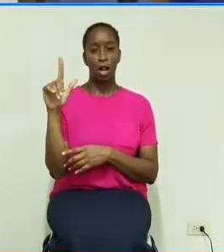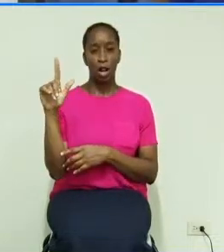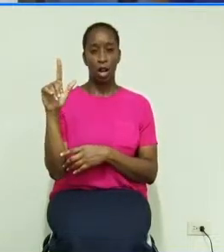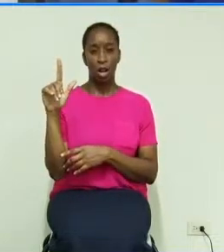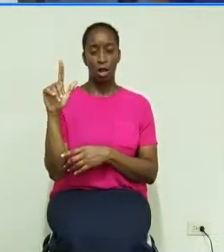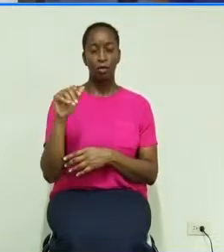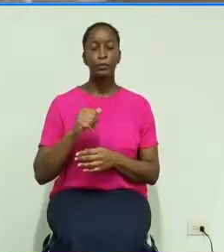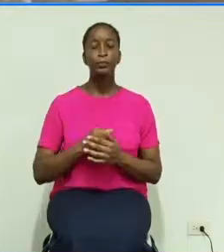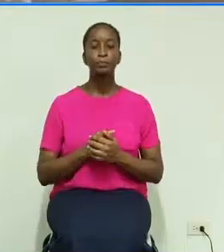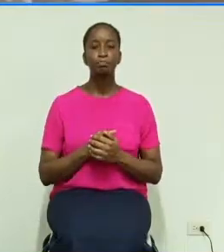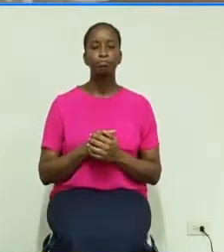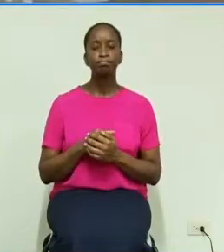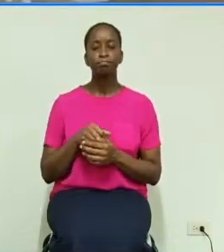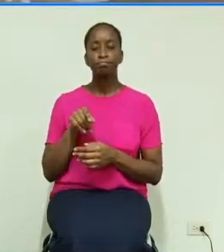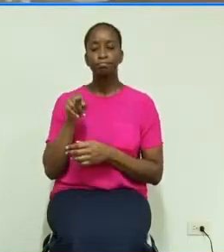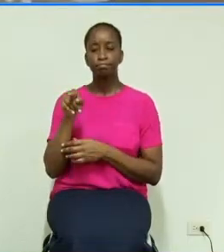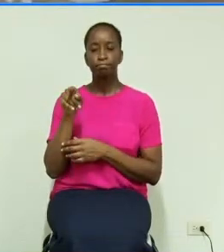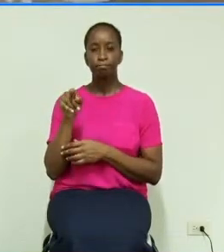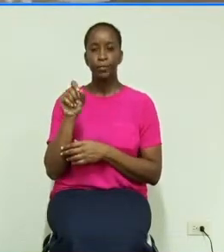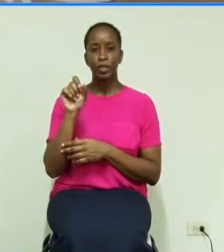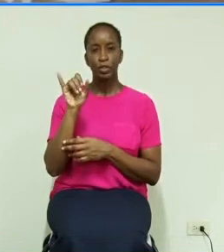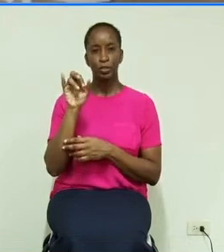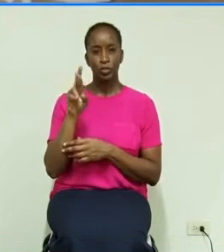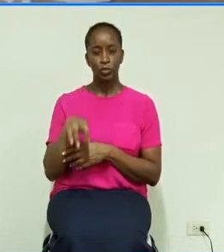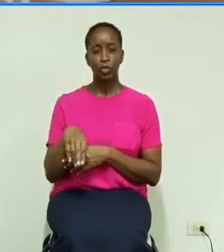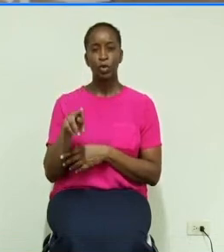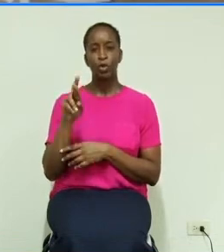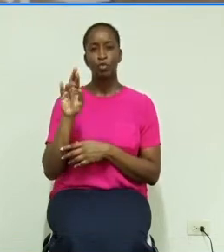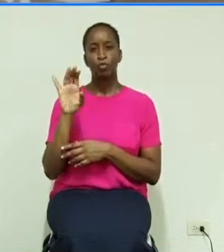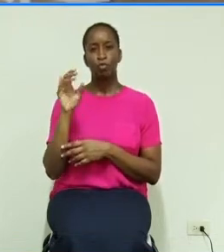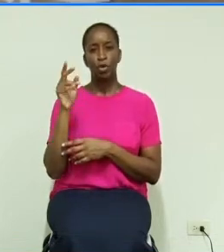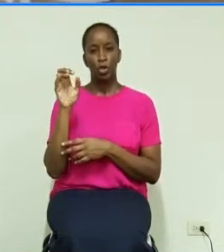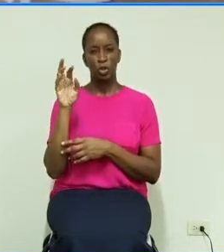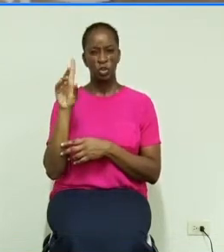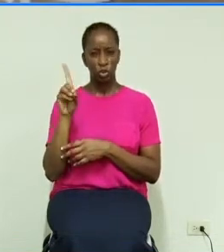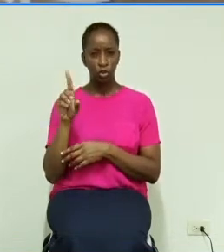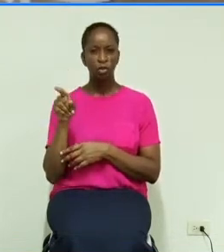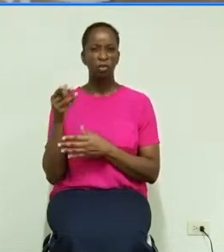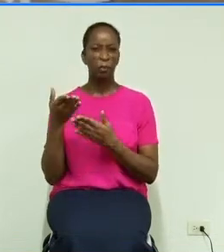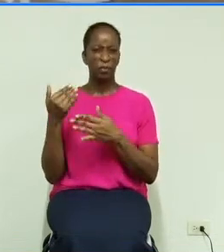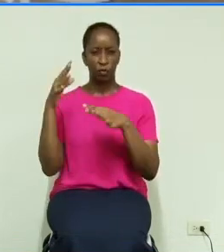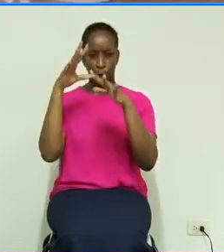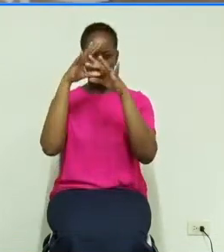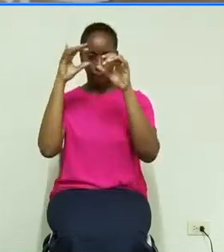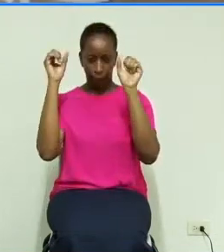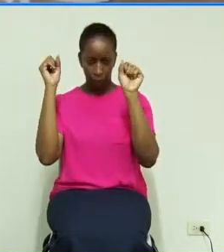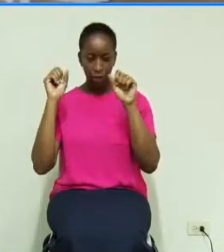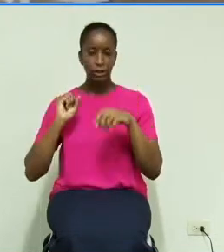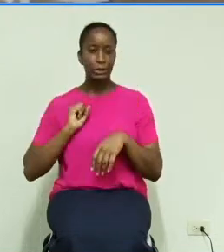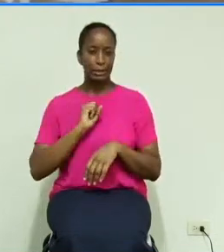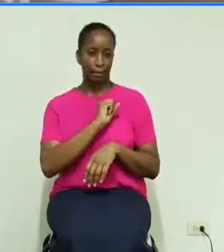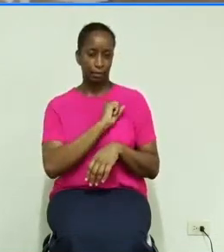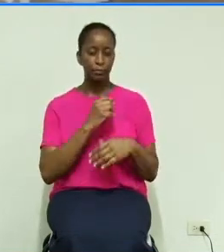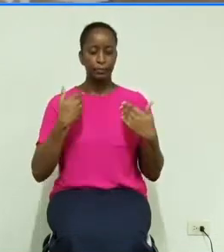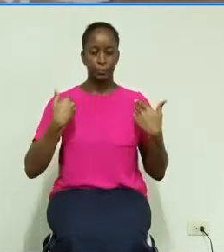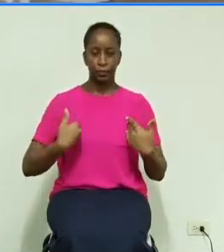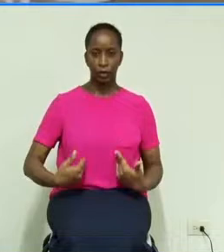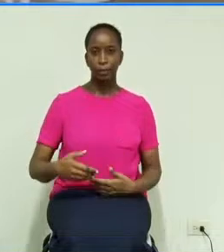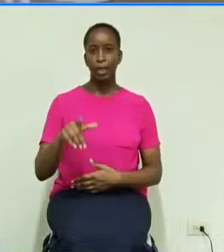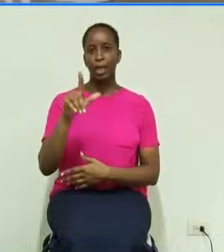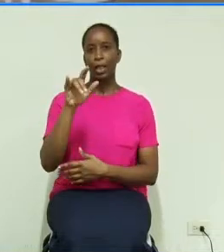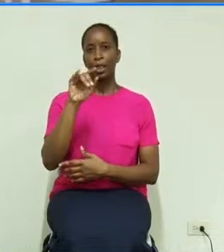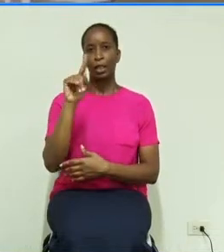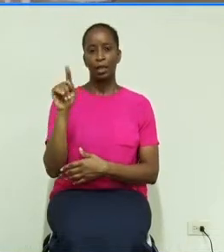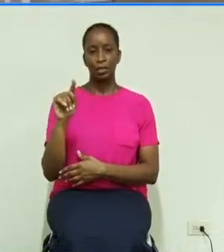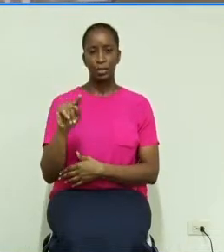former president of the Senate. I am Liz Thompson, the current deputy president of the Senate. This is your